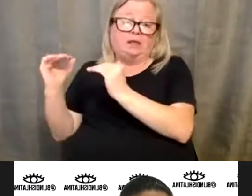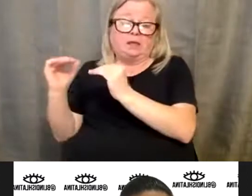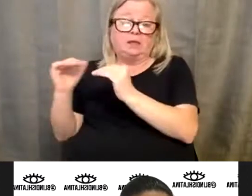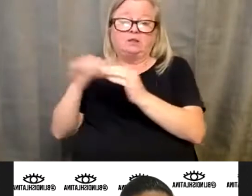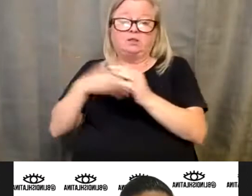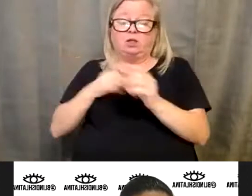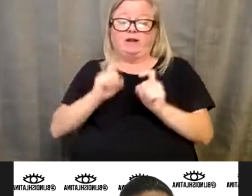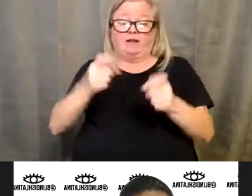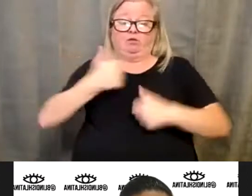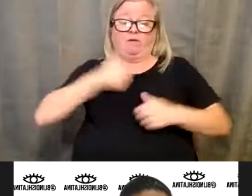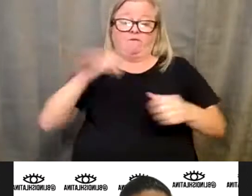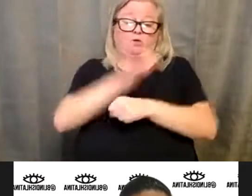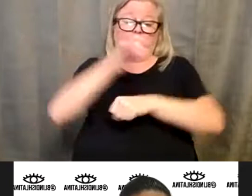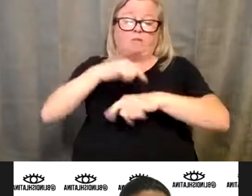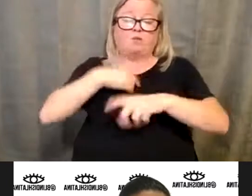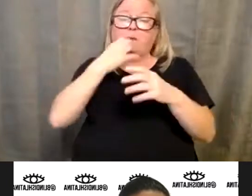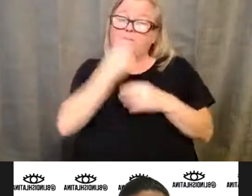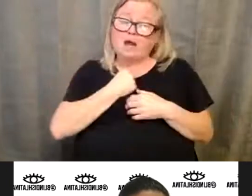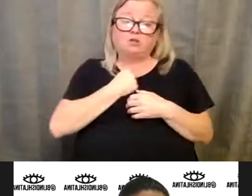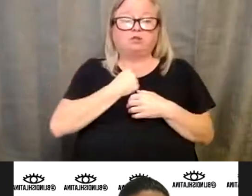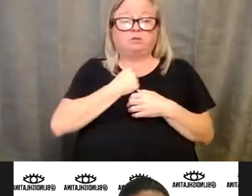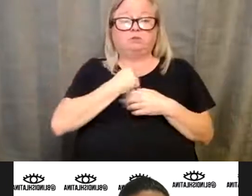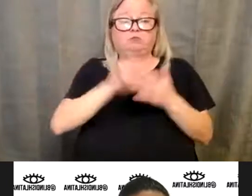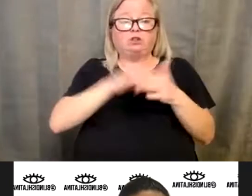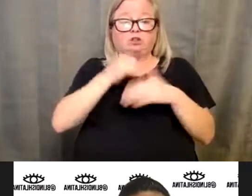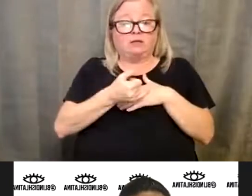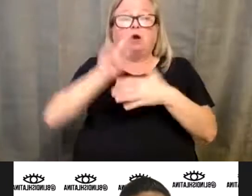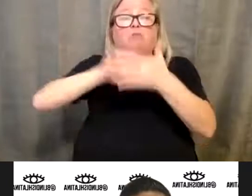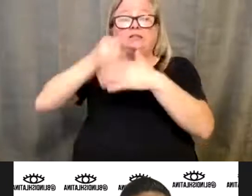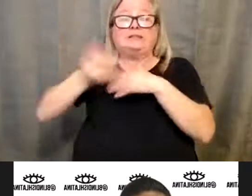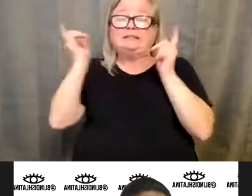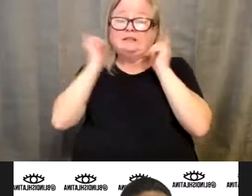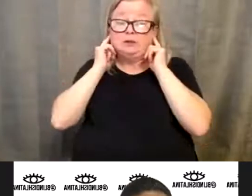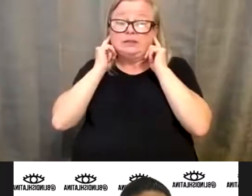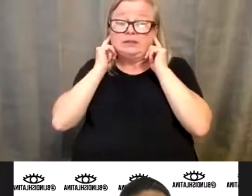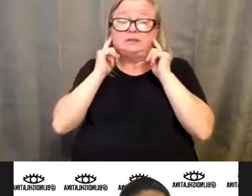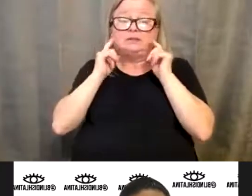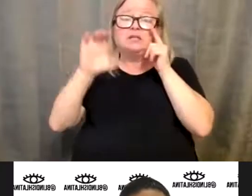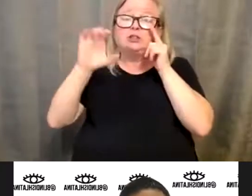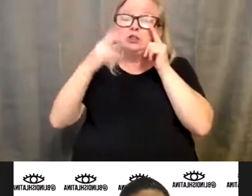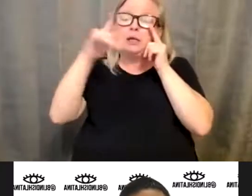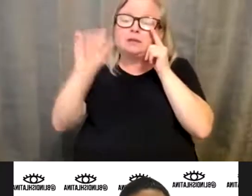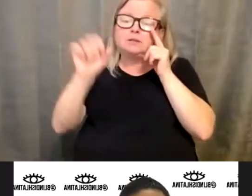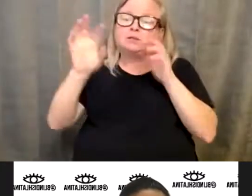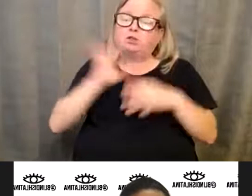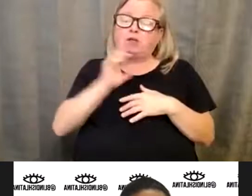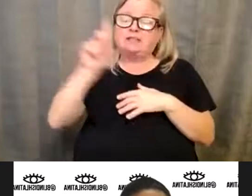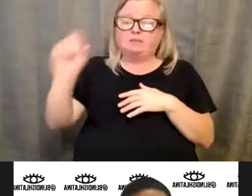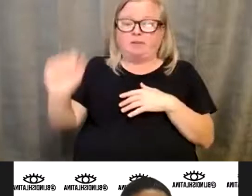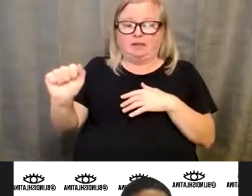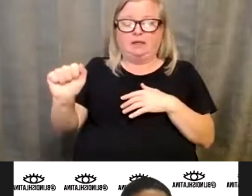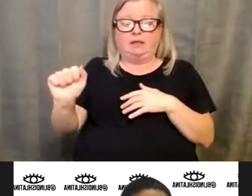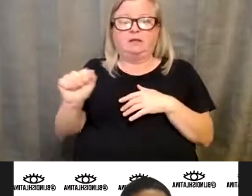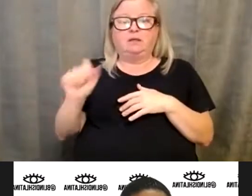her passion project, Project Hearing, and co-founding Chicas Talk Disability to share her message of